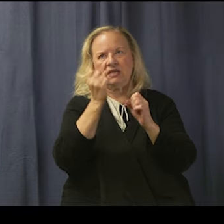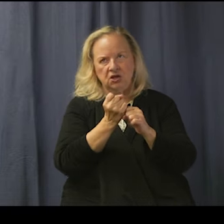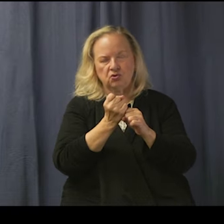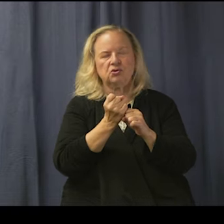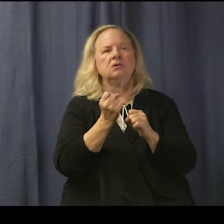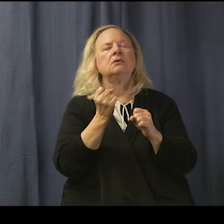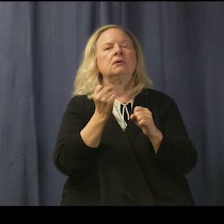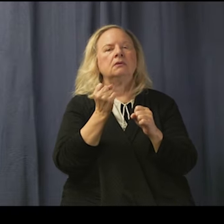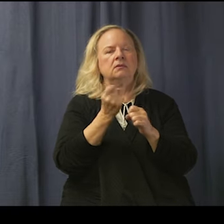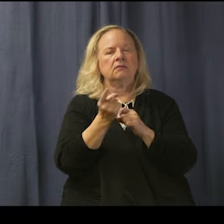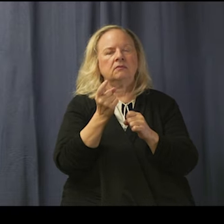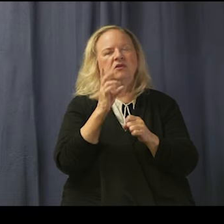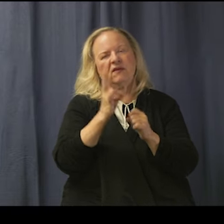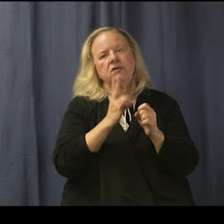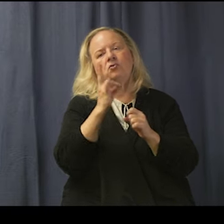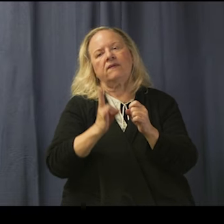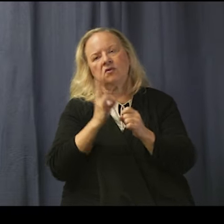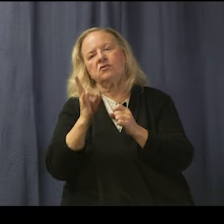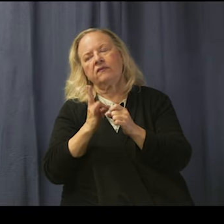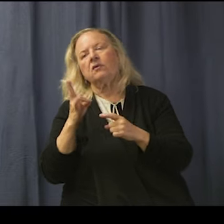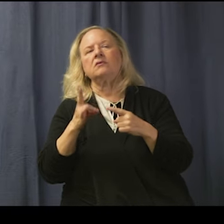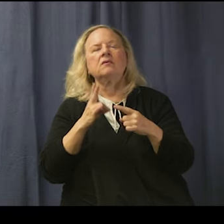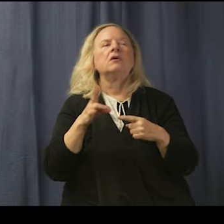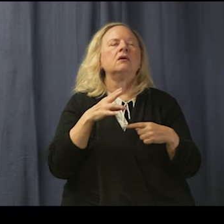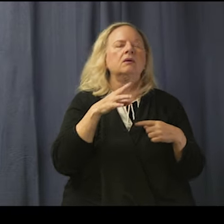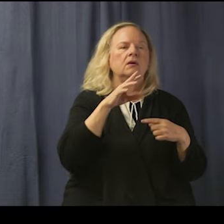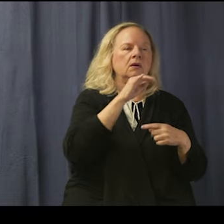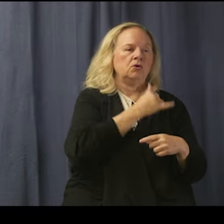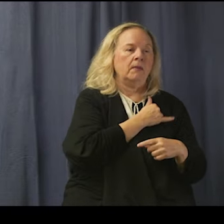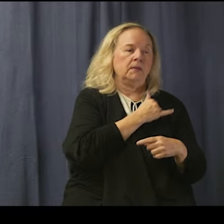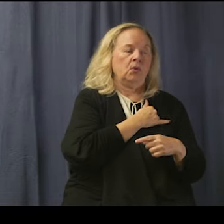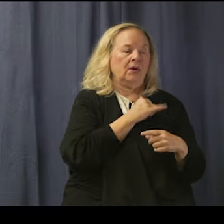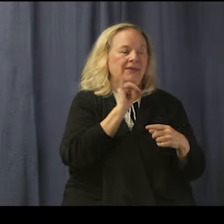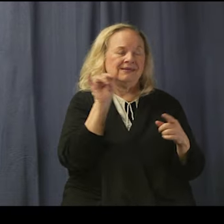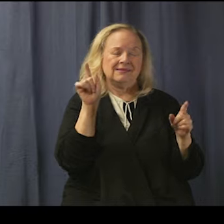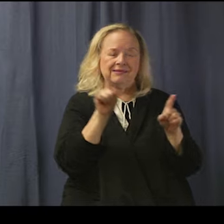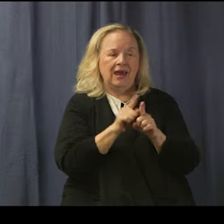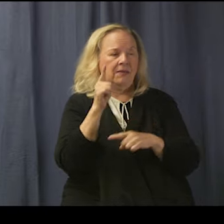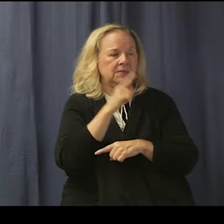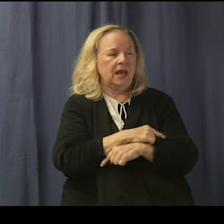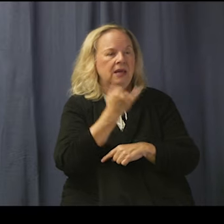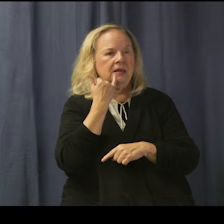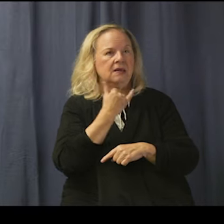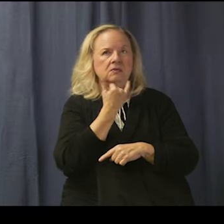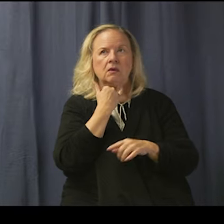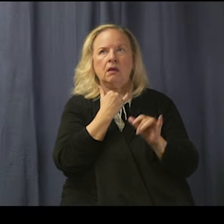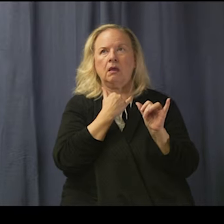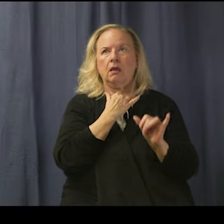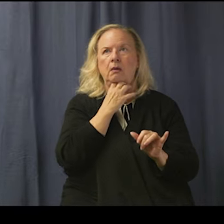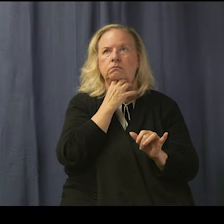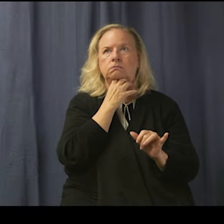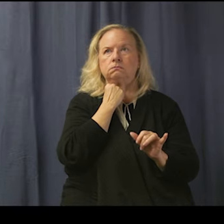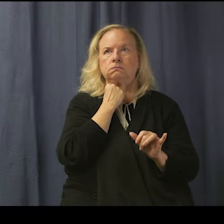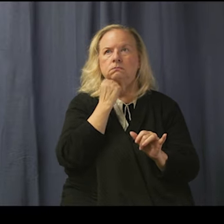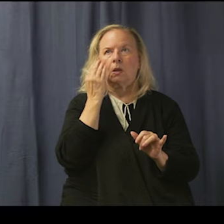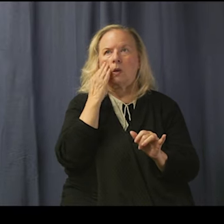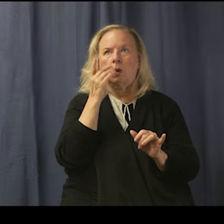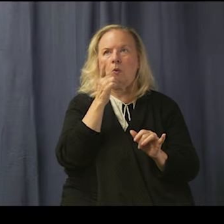After the tribulation begins, Yom Kippur, this is the very day Israel will realize Yeshua is the Messiah.